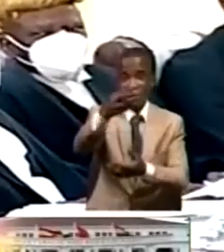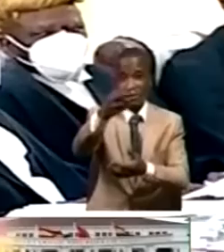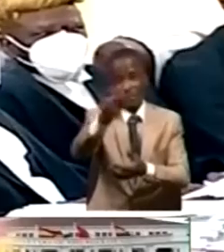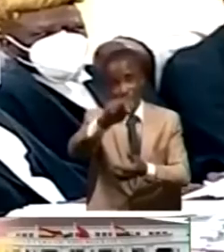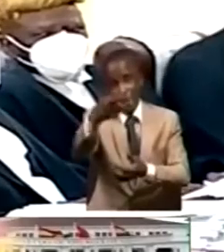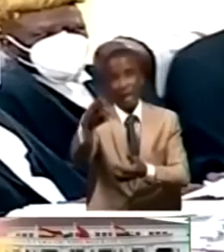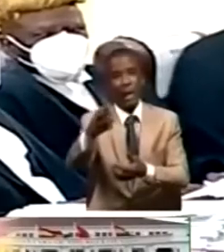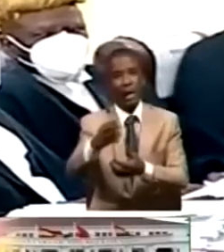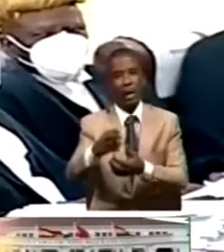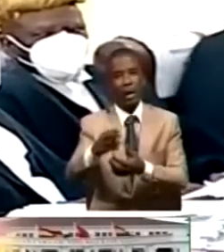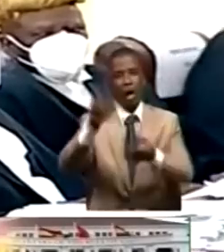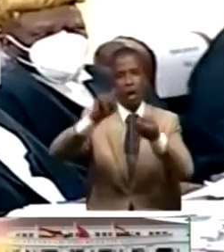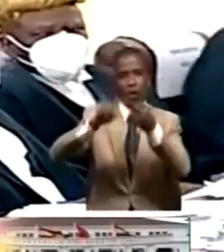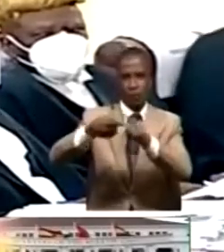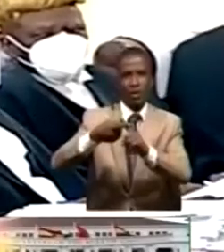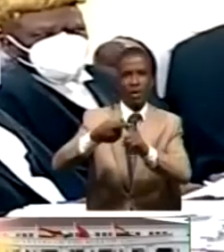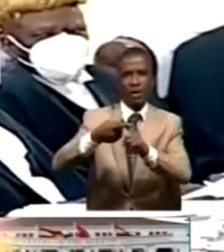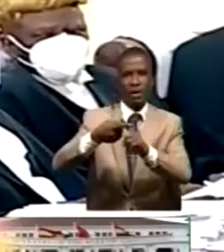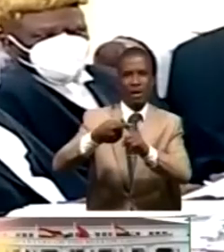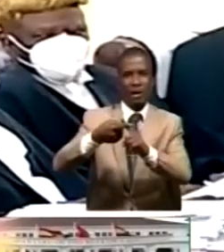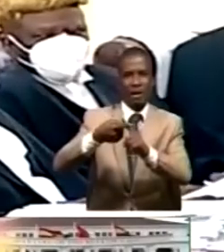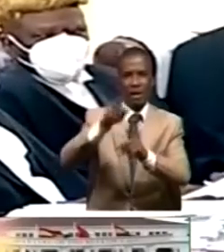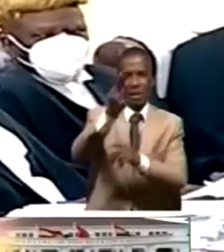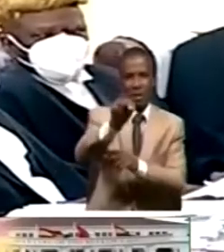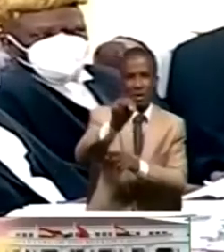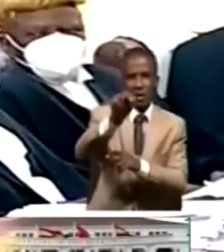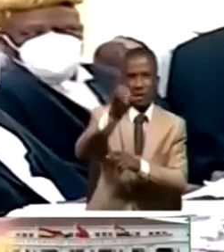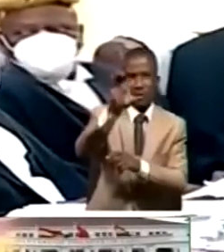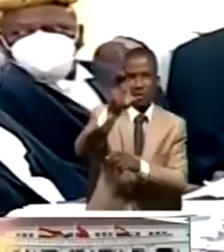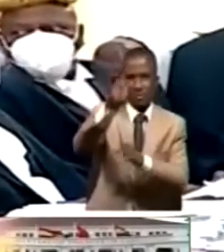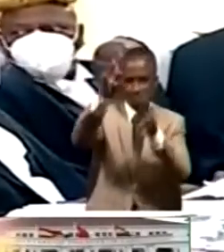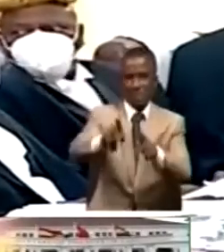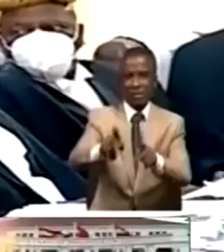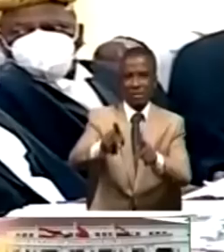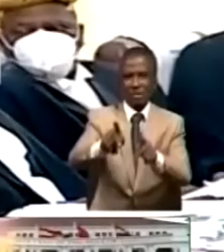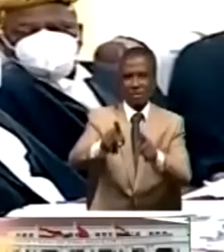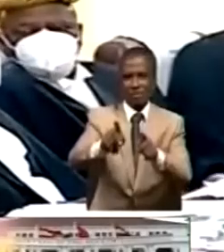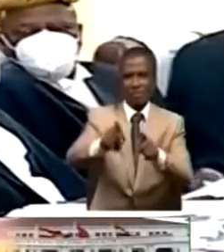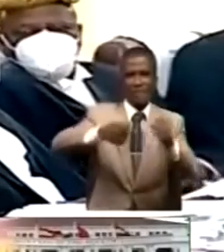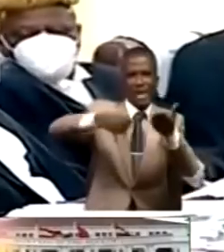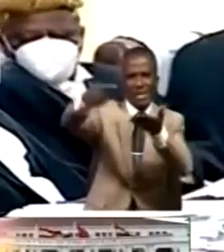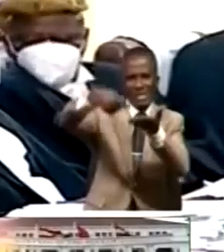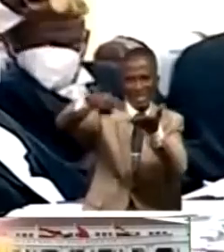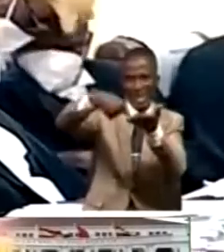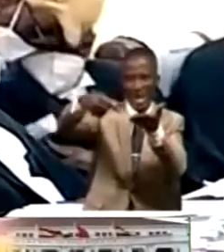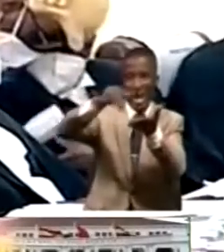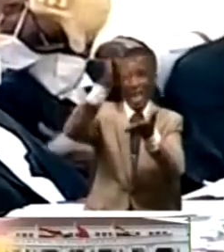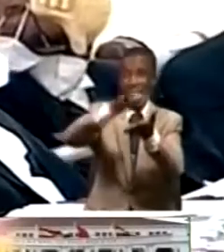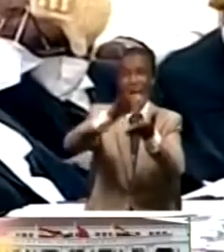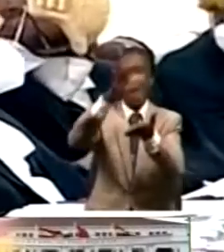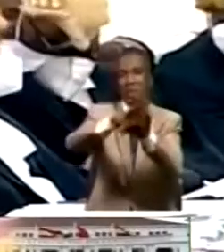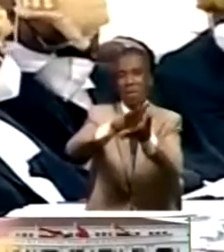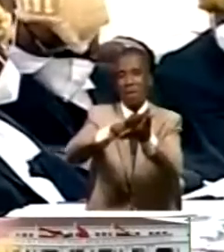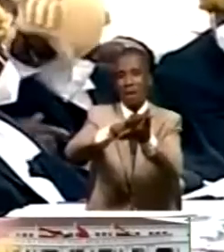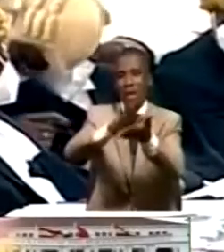agent called Mumuni S. Ibni signed on that form in the region